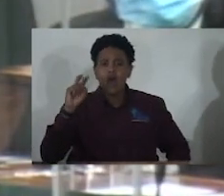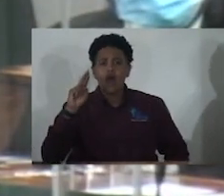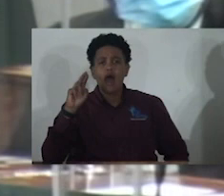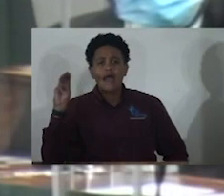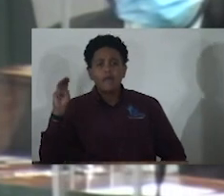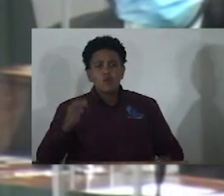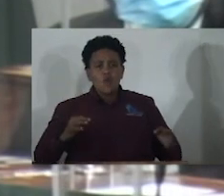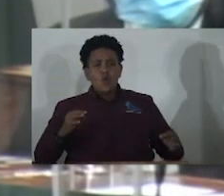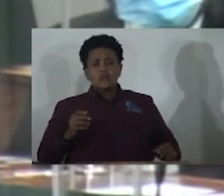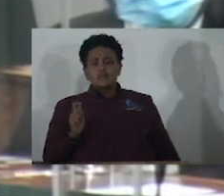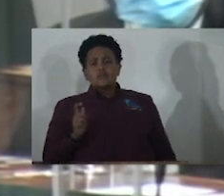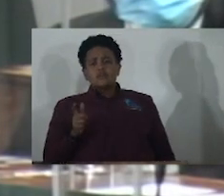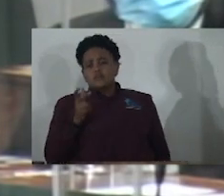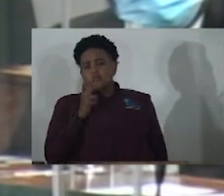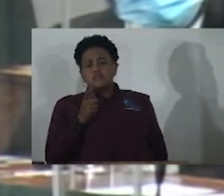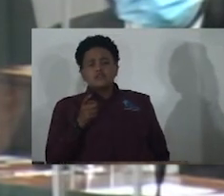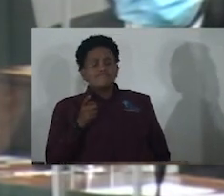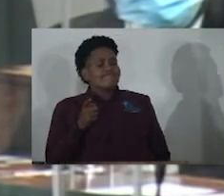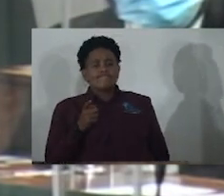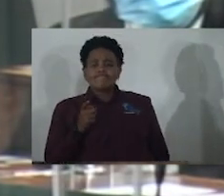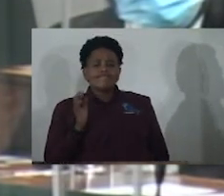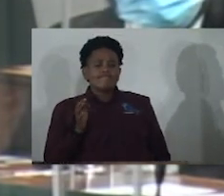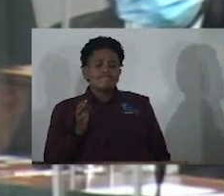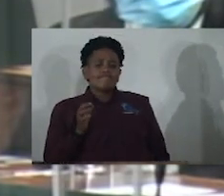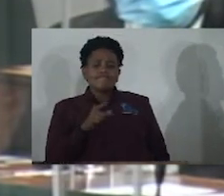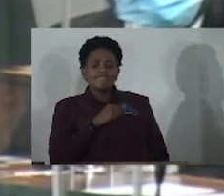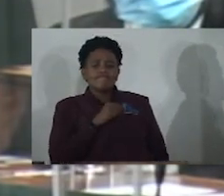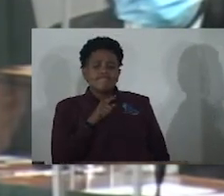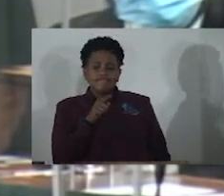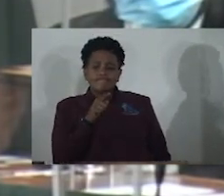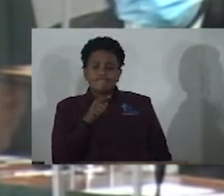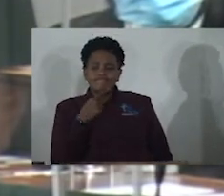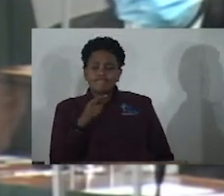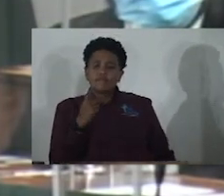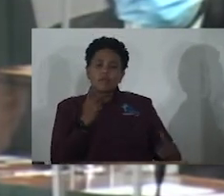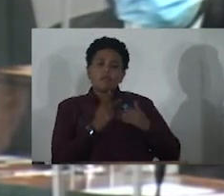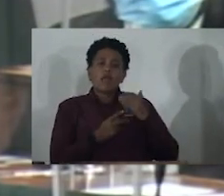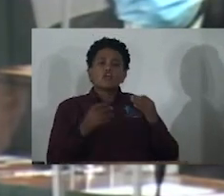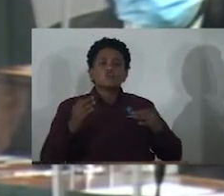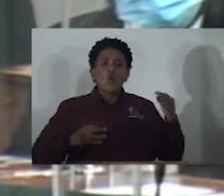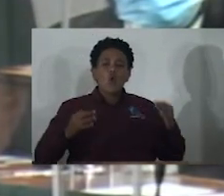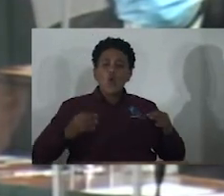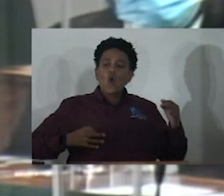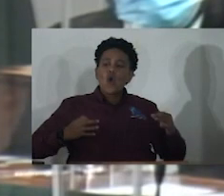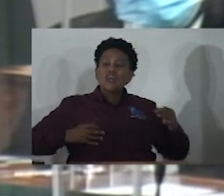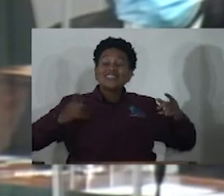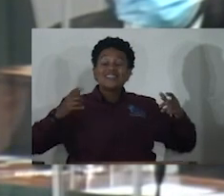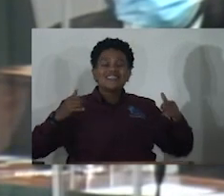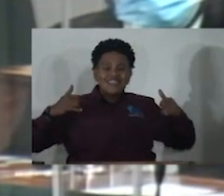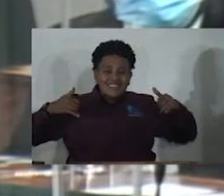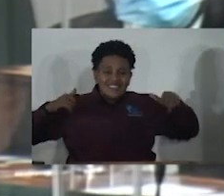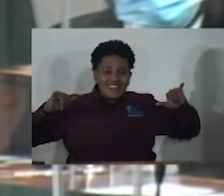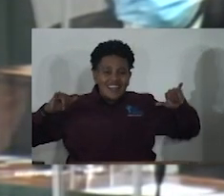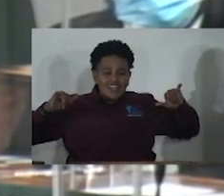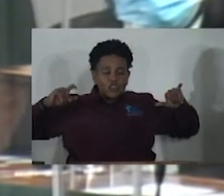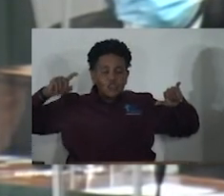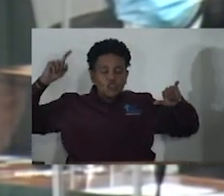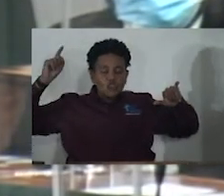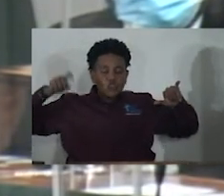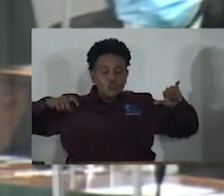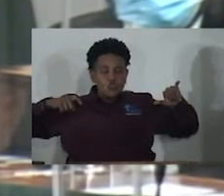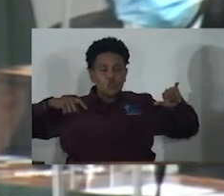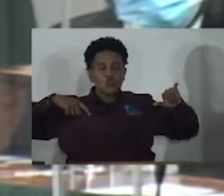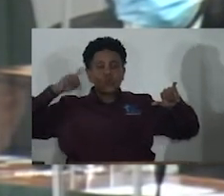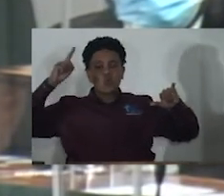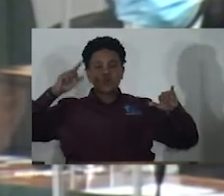magistrate Parish court is still liable to the